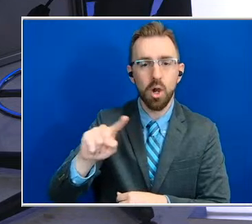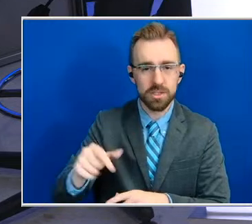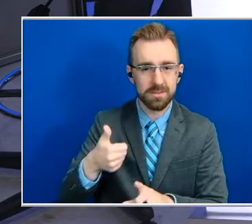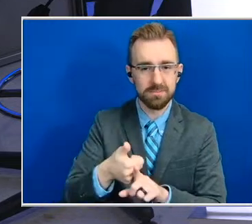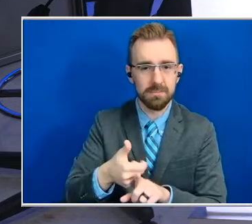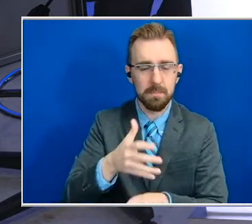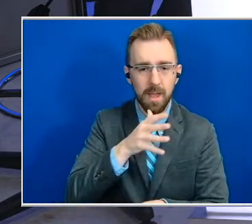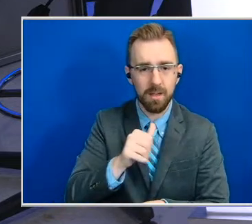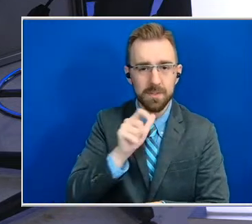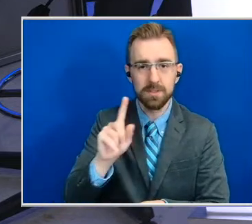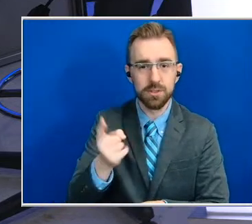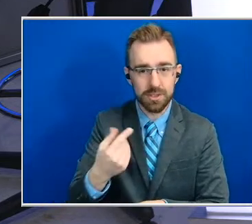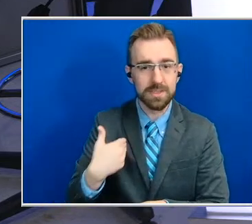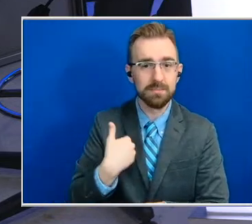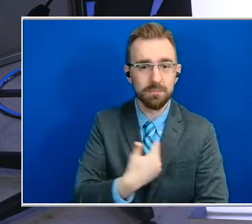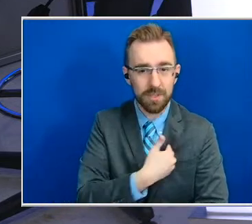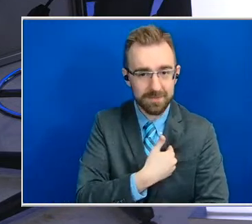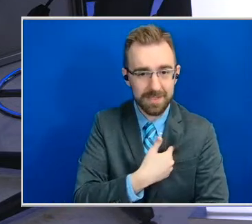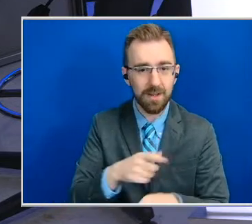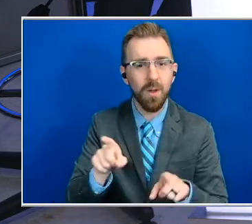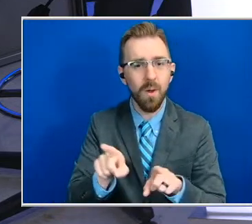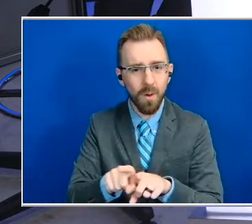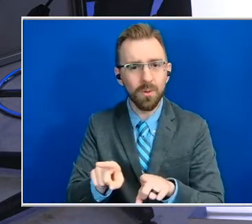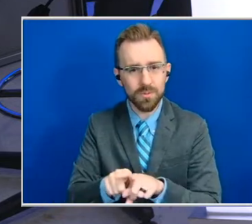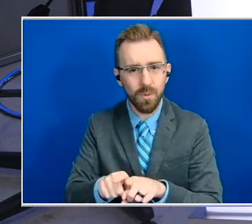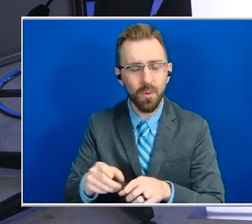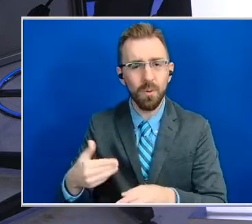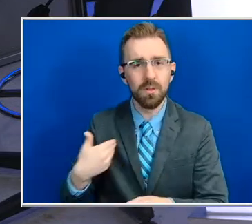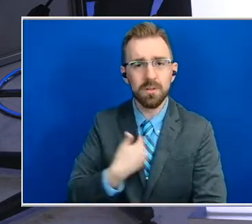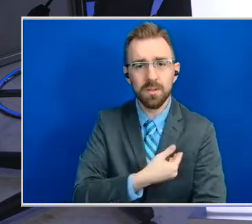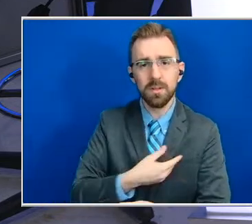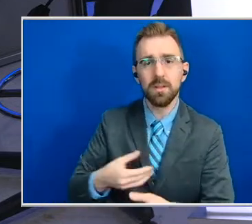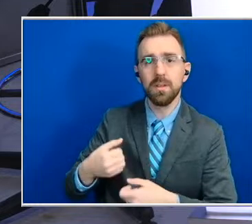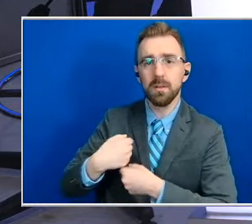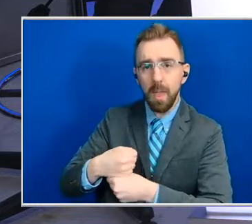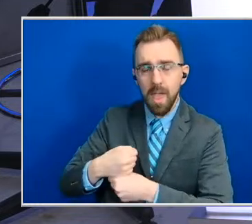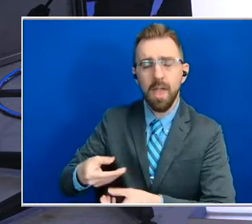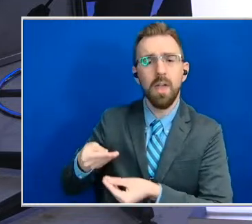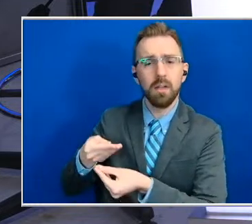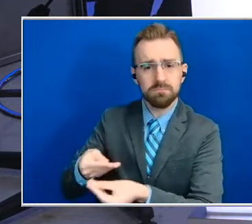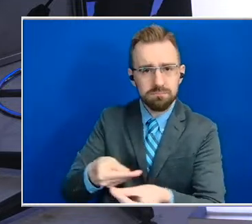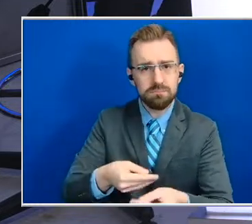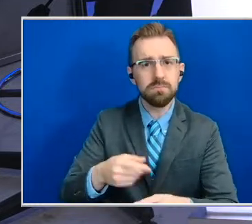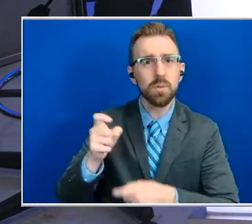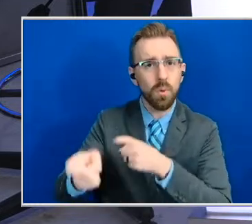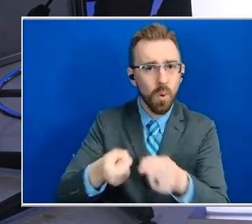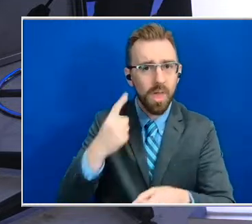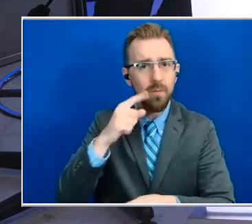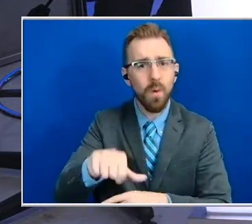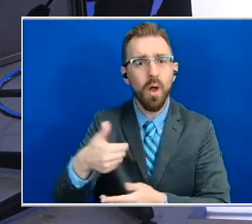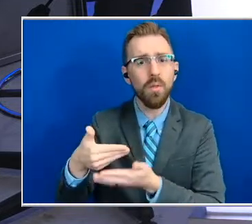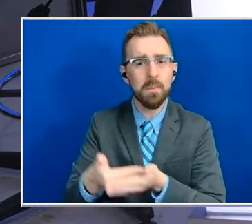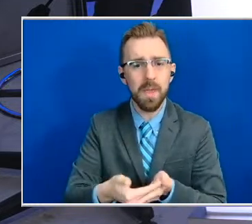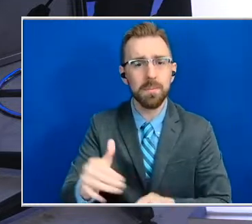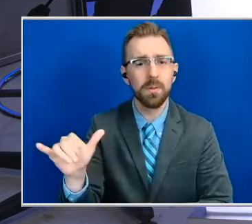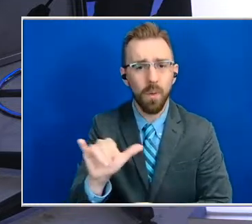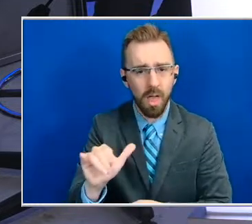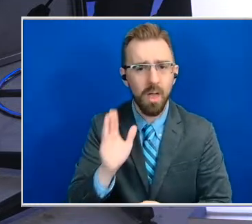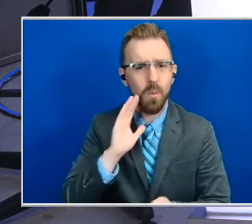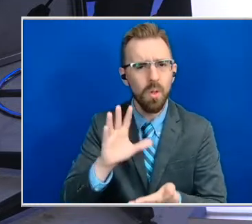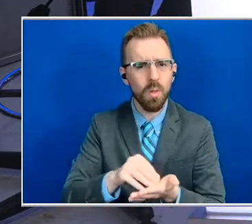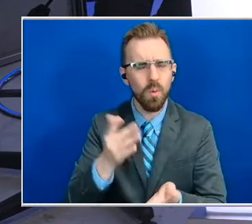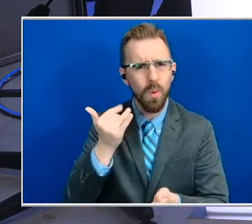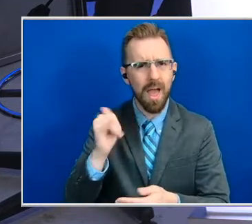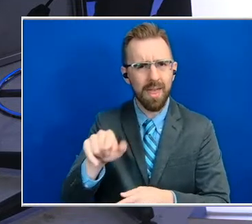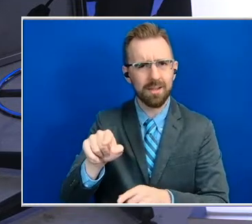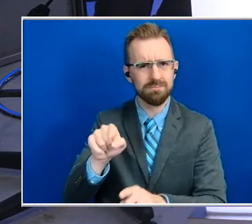does breastfeed. But she doesn't just breastfeed her own baby, she also regularly donates milk for other babies. And we're going to learn why that's so